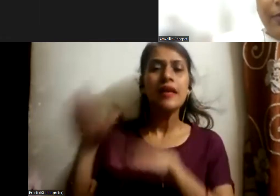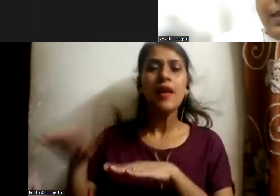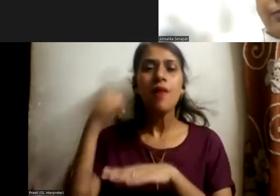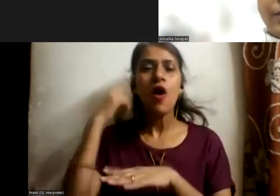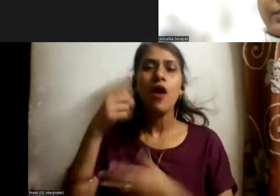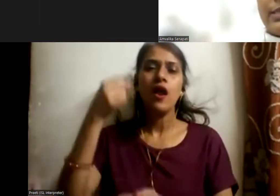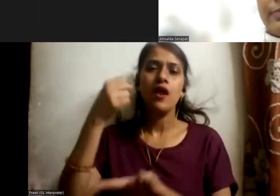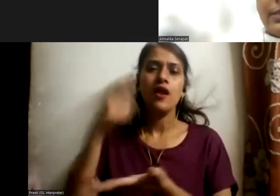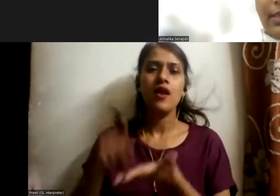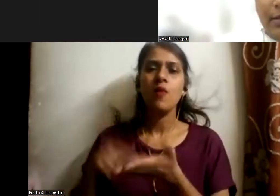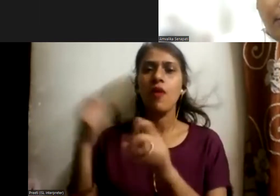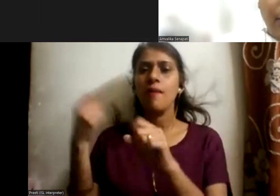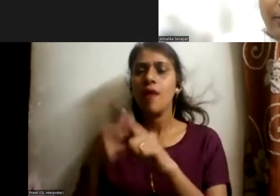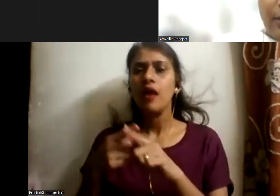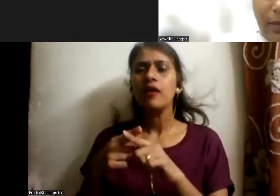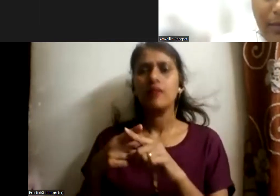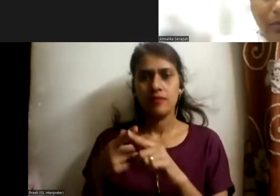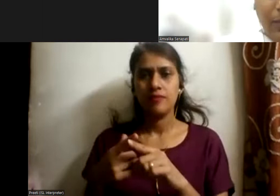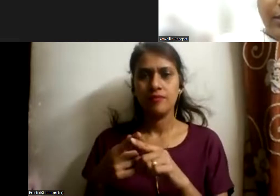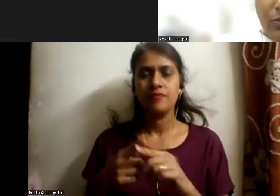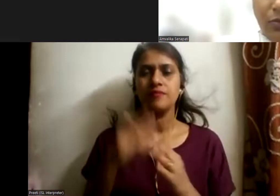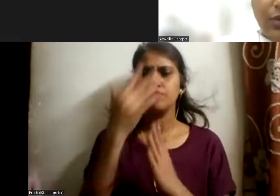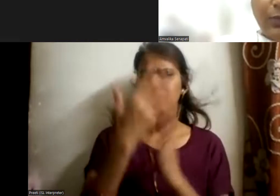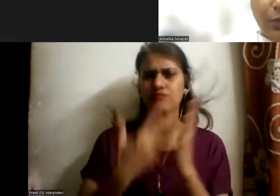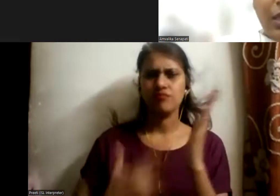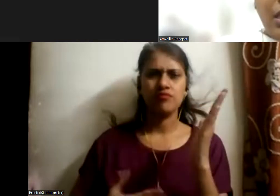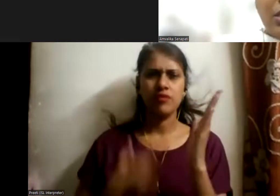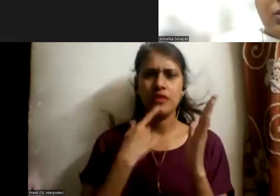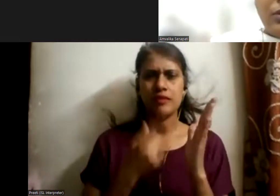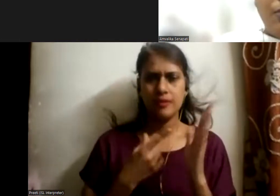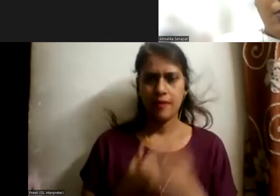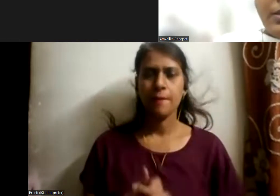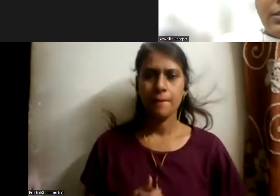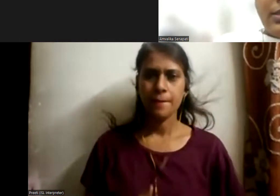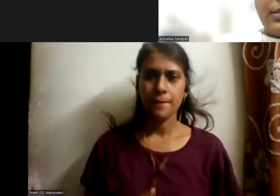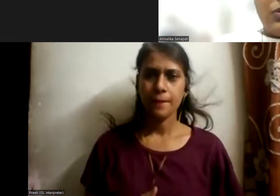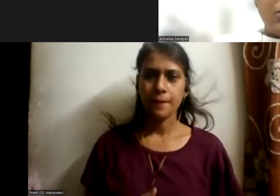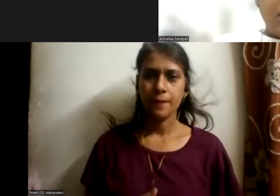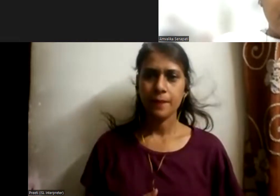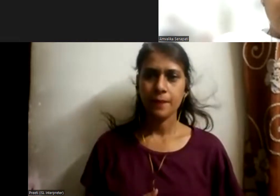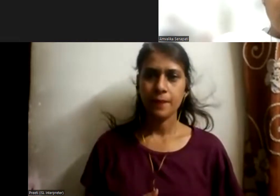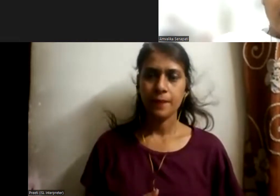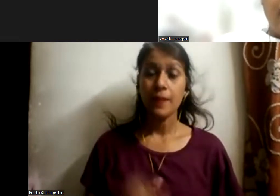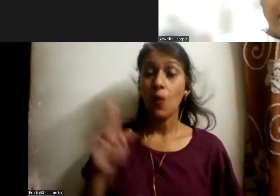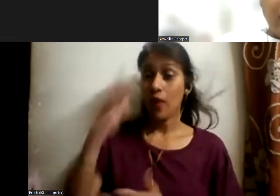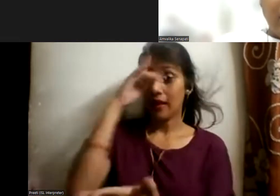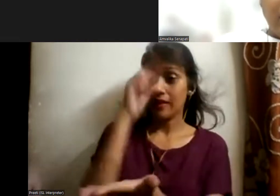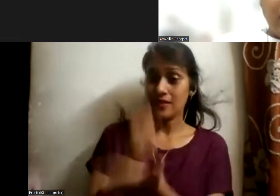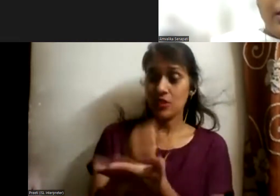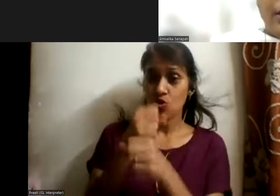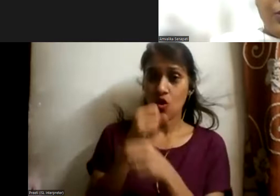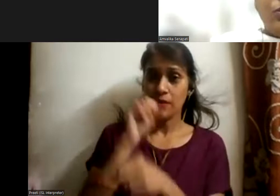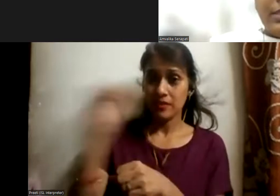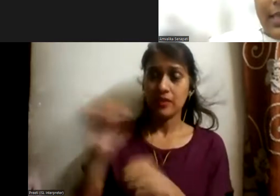capacity, provide for accessibility in blah, blah, blah, buildings, road, transport. So the moment the discretion is given to the government to say